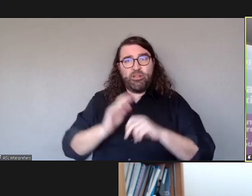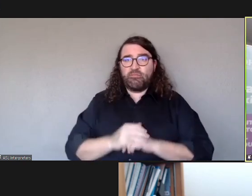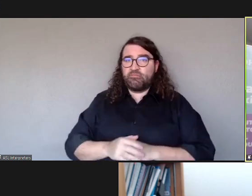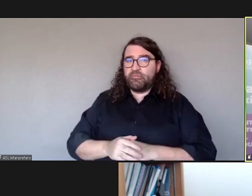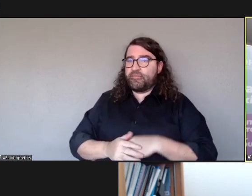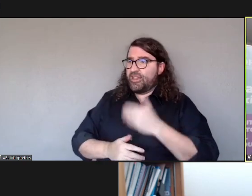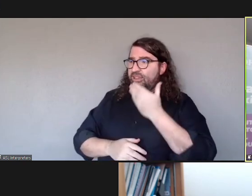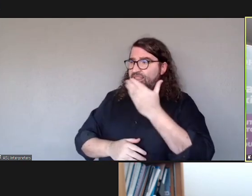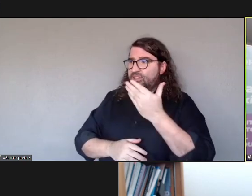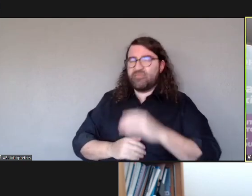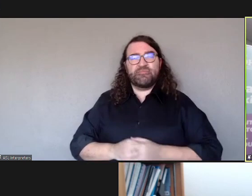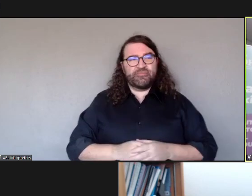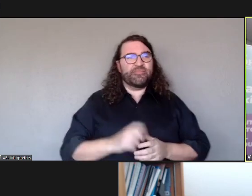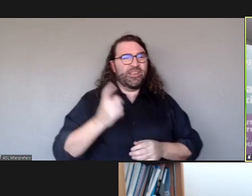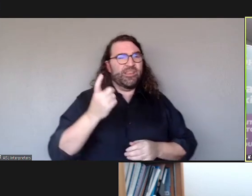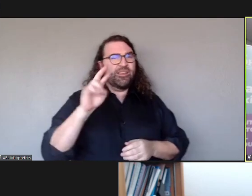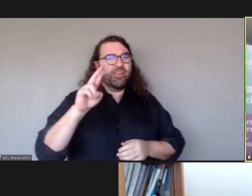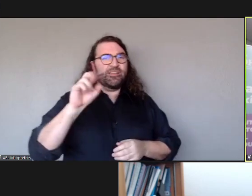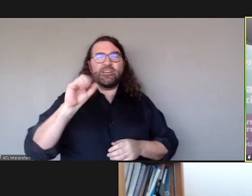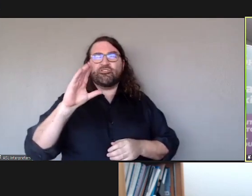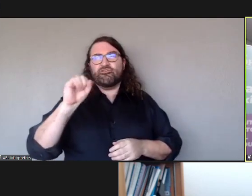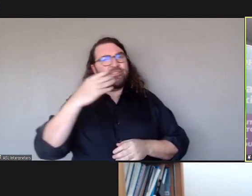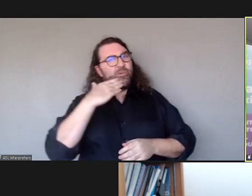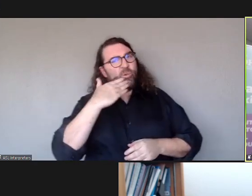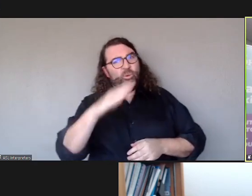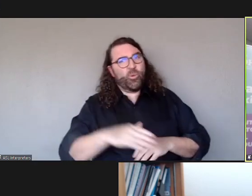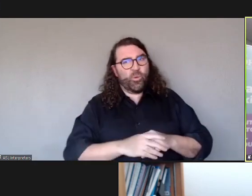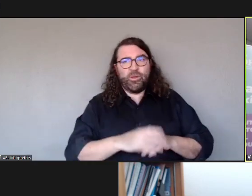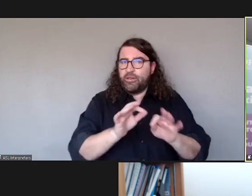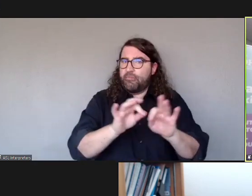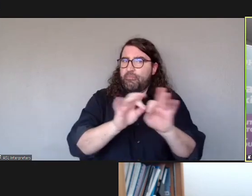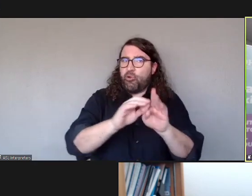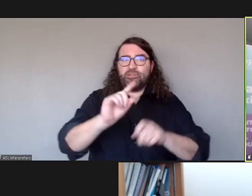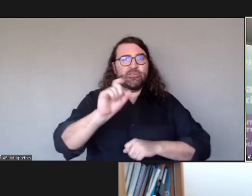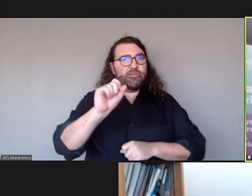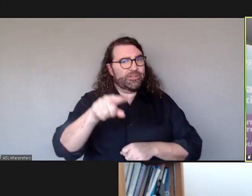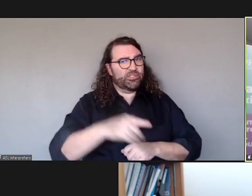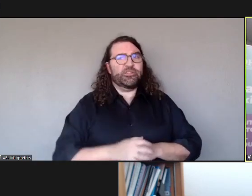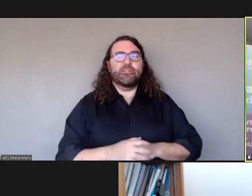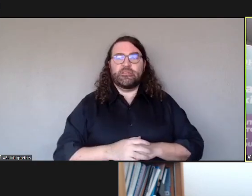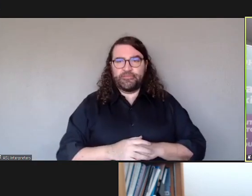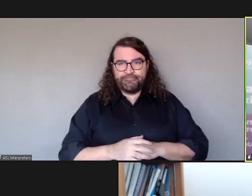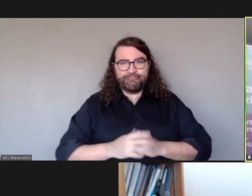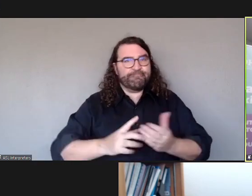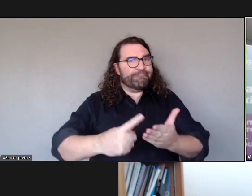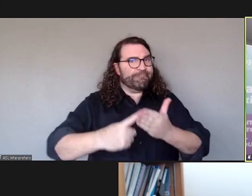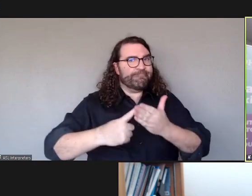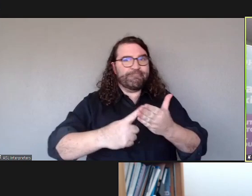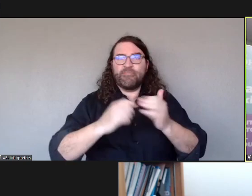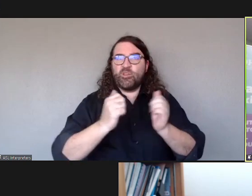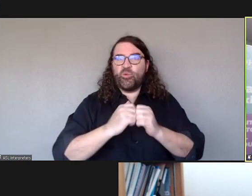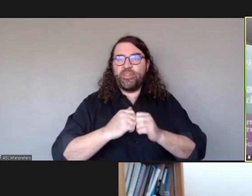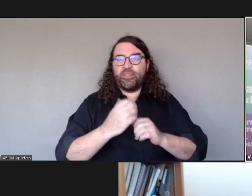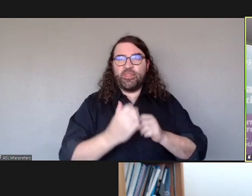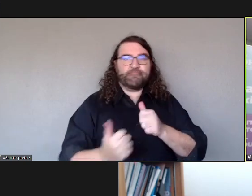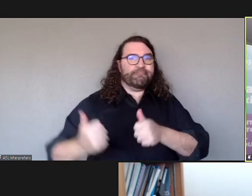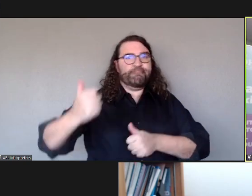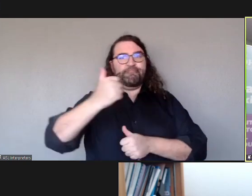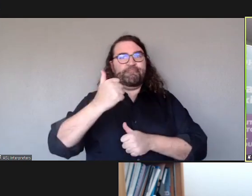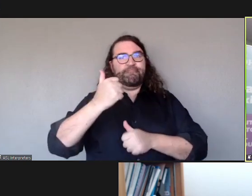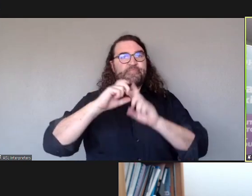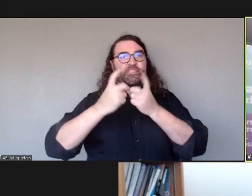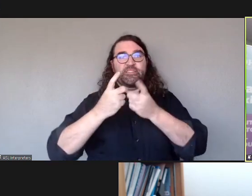Yeah, that's a really important question. And in fact, I've been in discussions with division chief